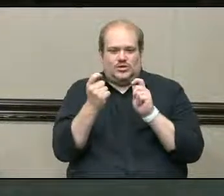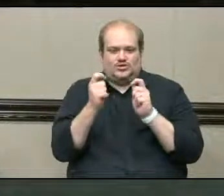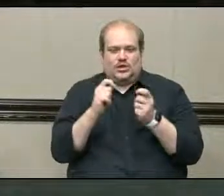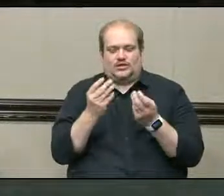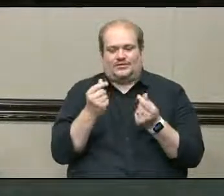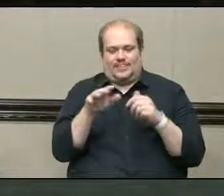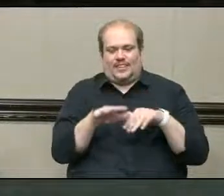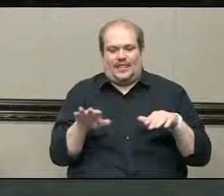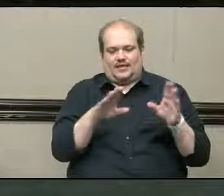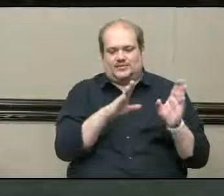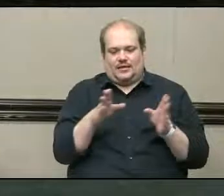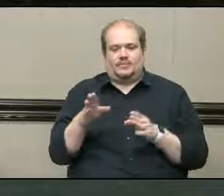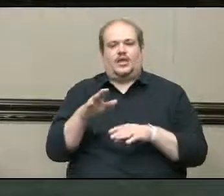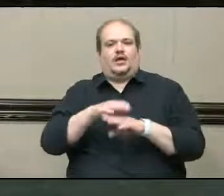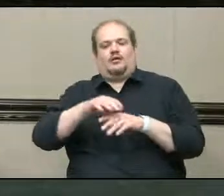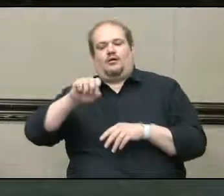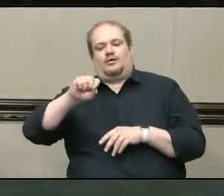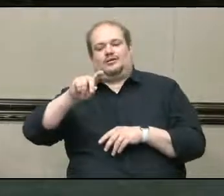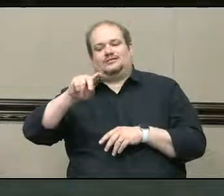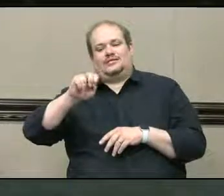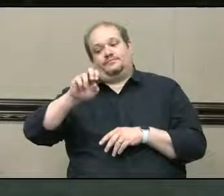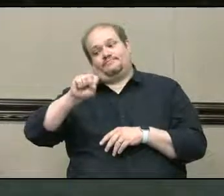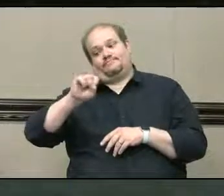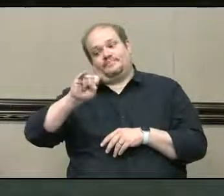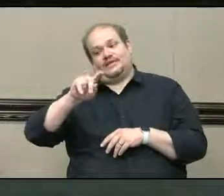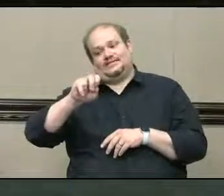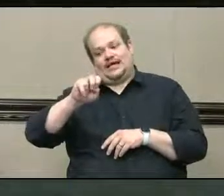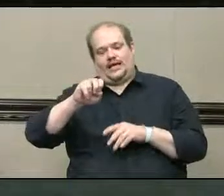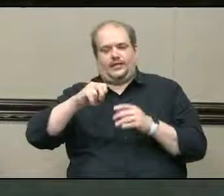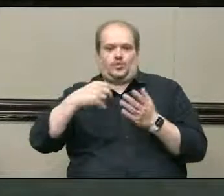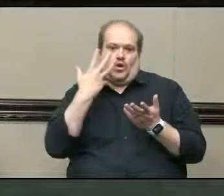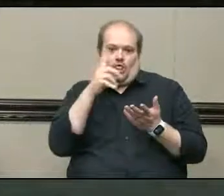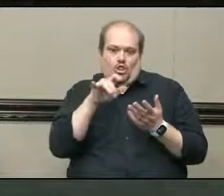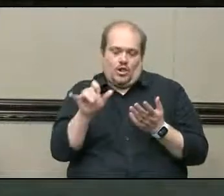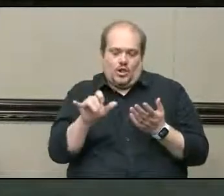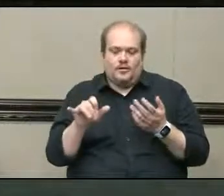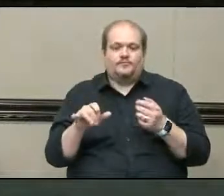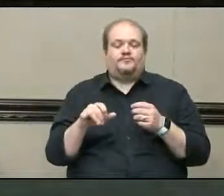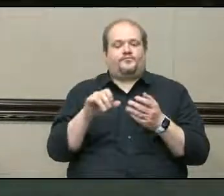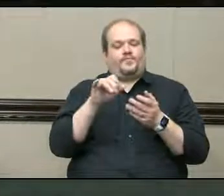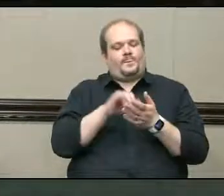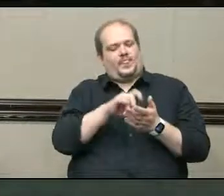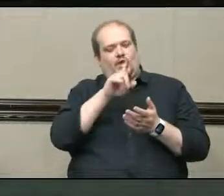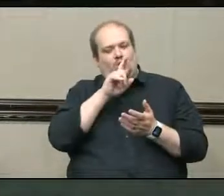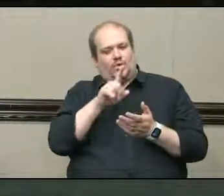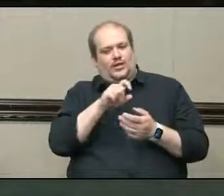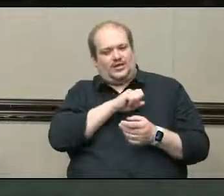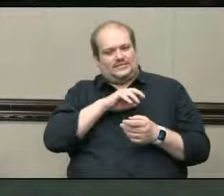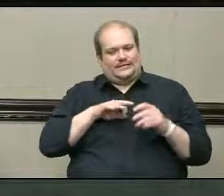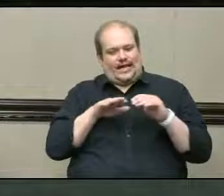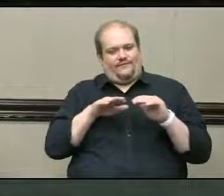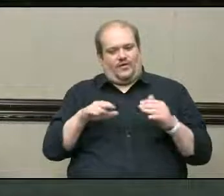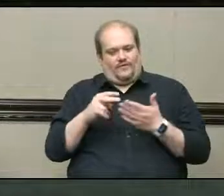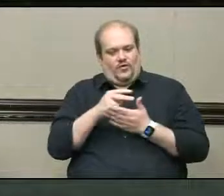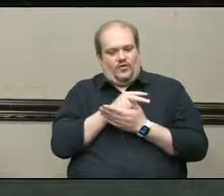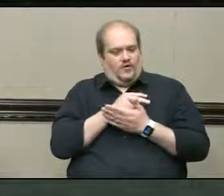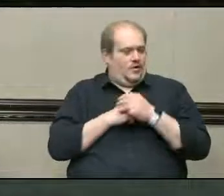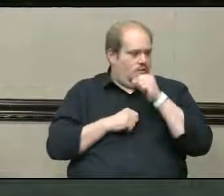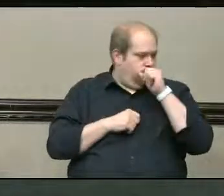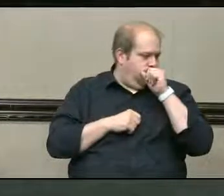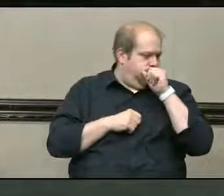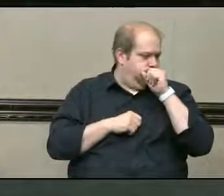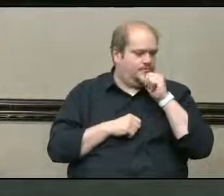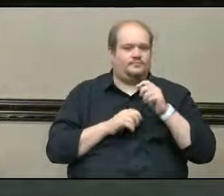the landscape plan based upon site conditions. And this just clarified it that really is a staff level review.